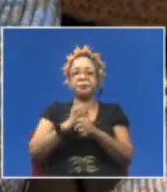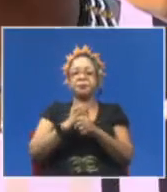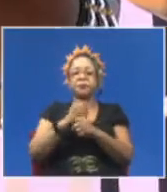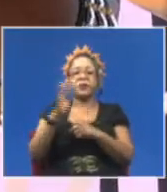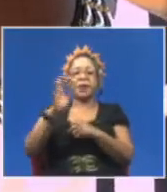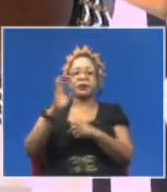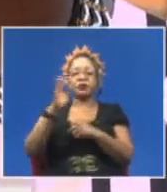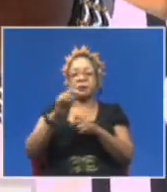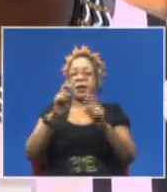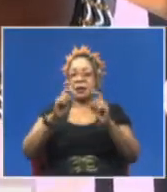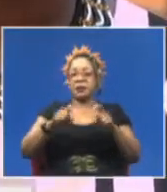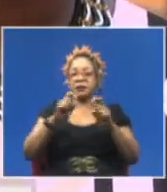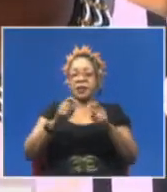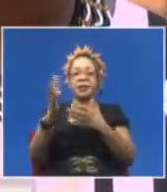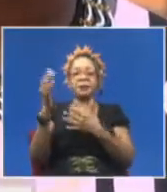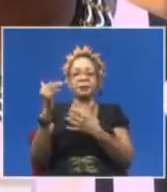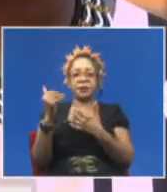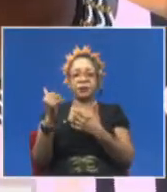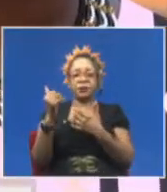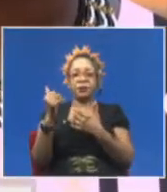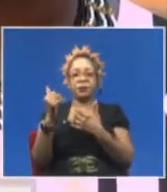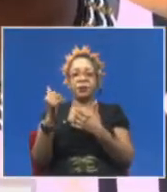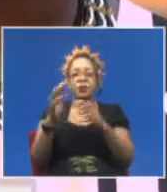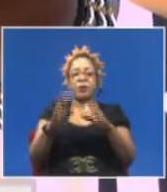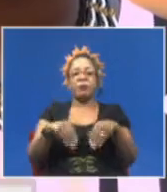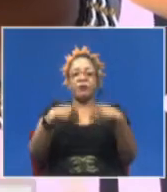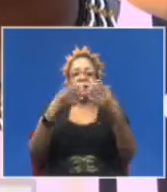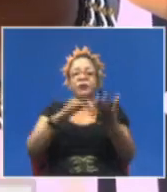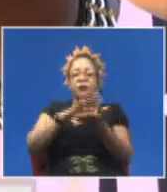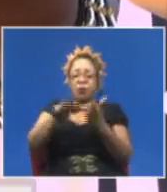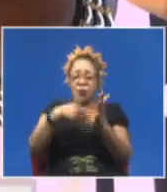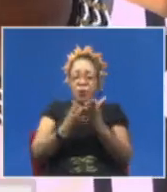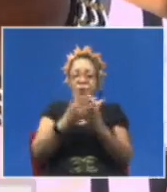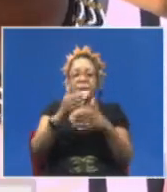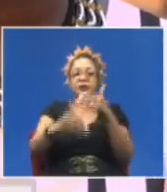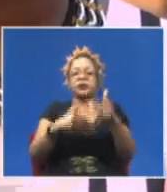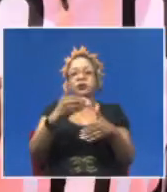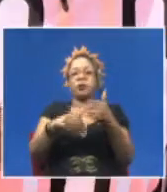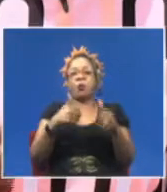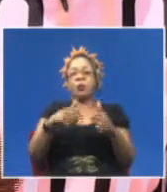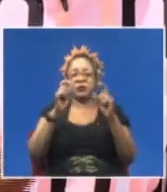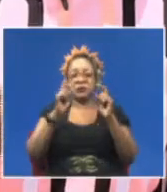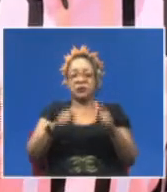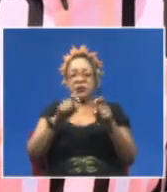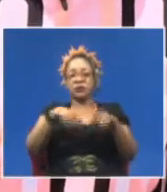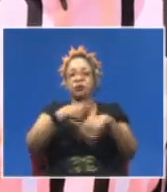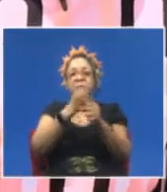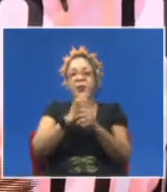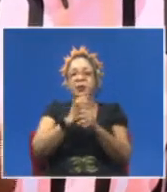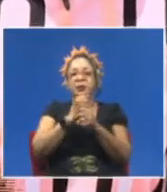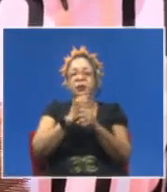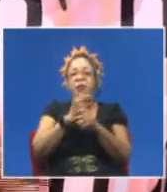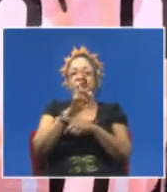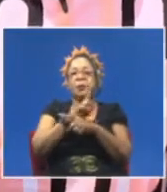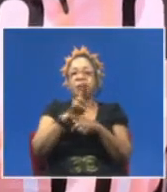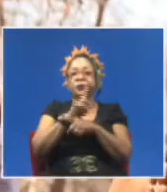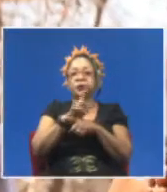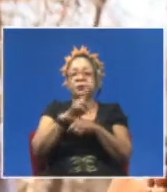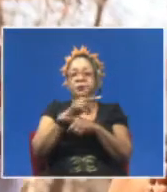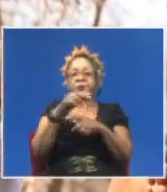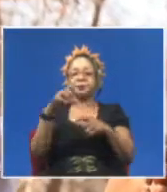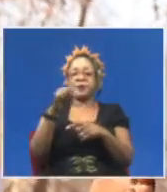expectations. We provide all raw material that is needed to make these products. We use glass beads from Czech